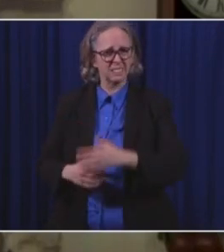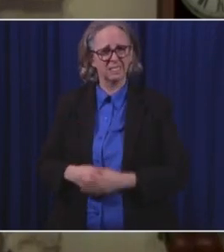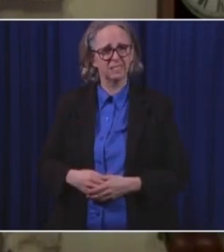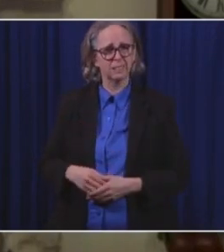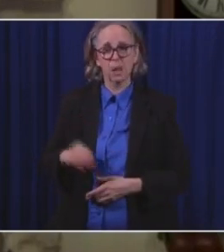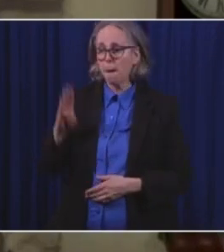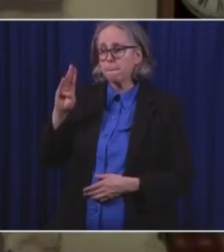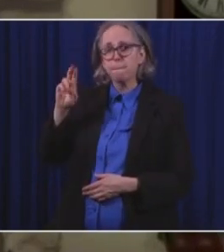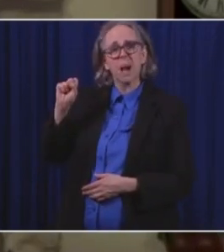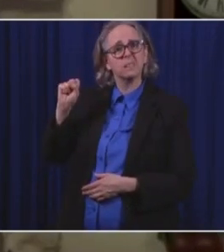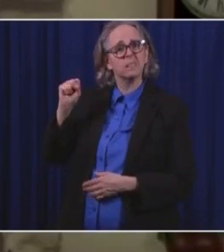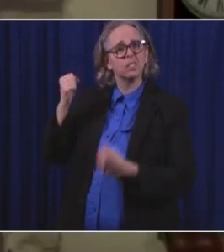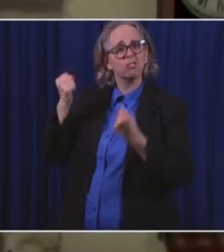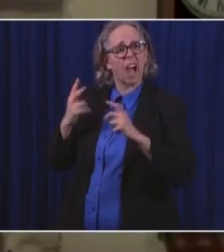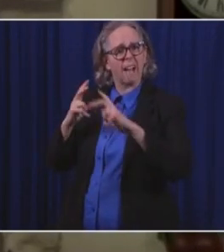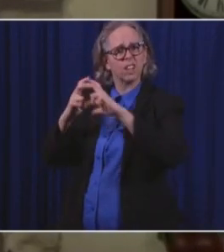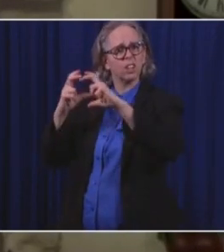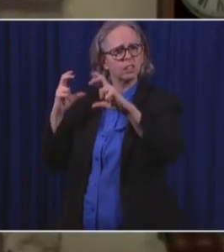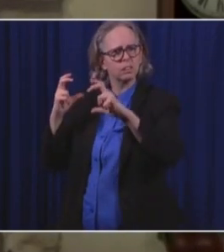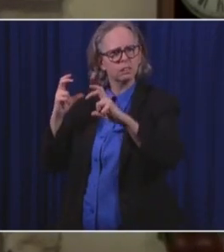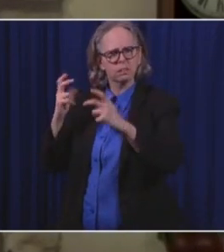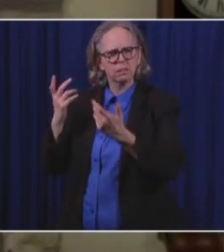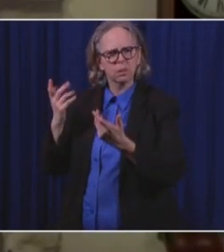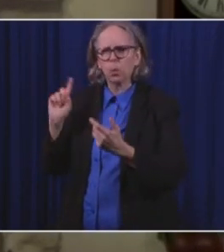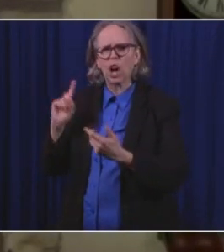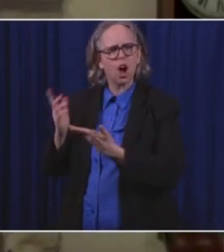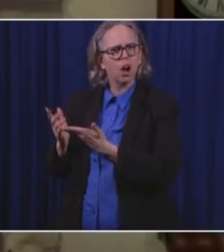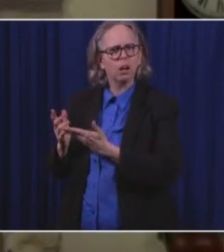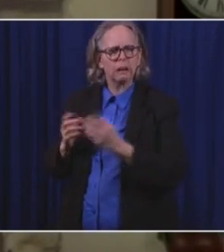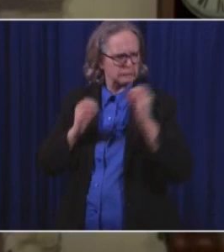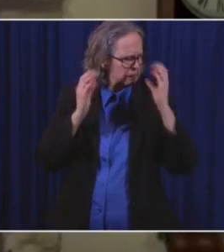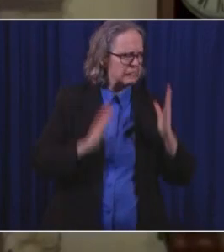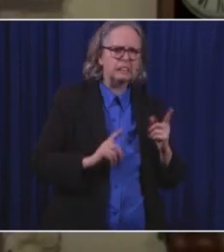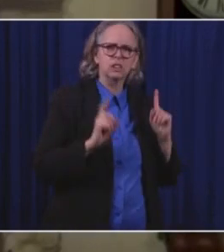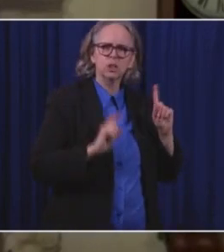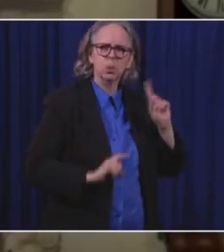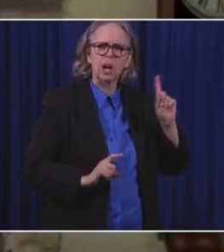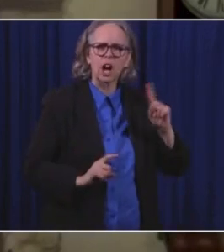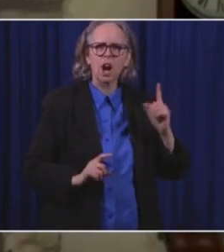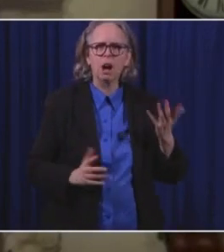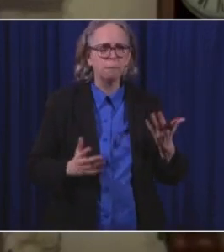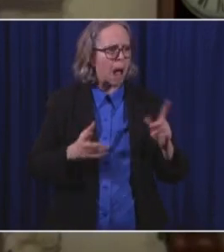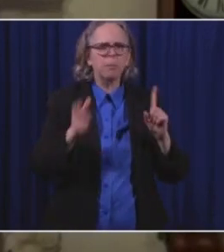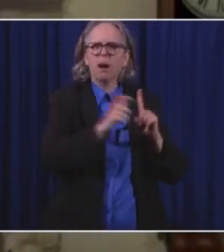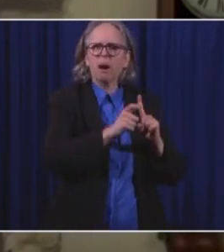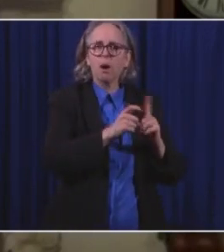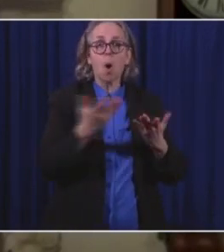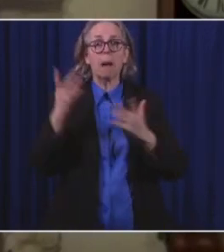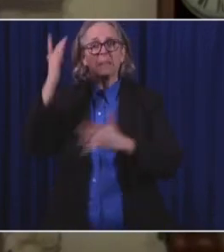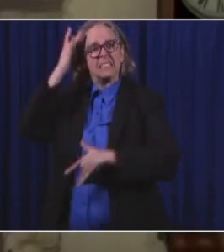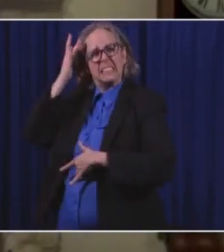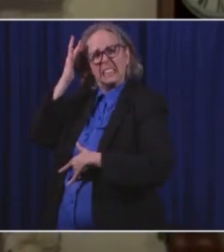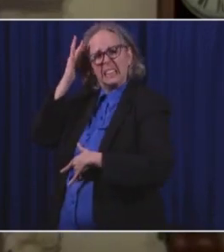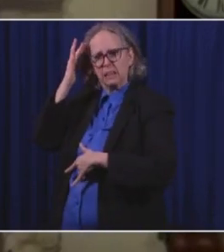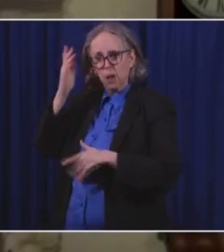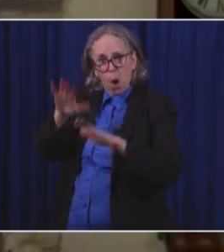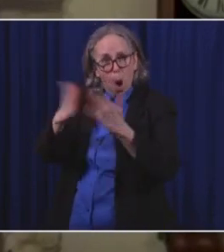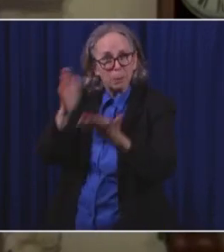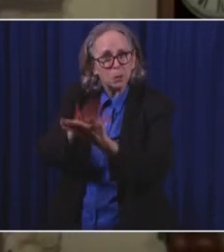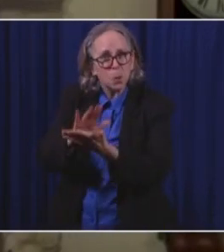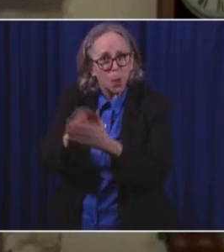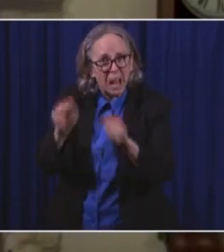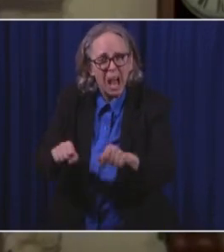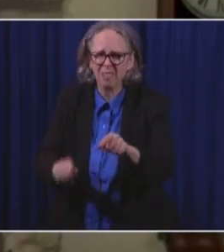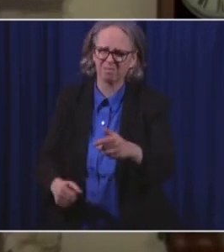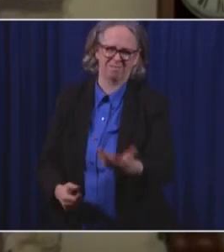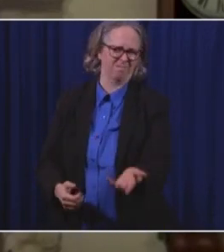won't be able to put teachers in the classroom. They'll have too many kids quarantined. So this is really going to depend on, until we get the